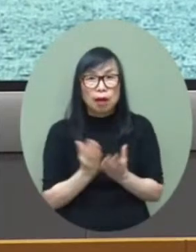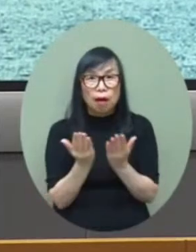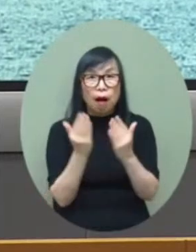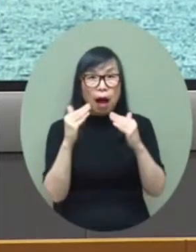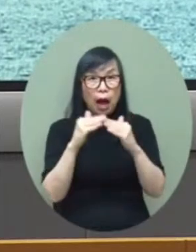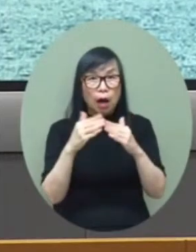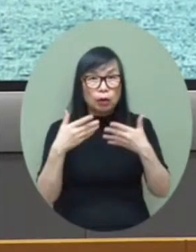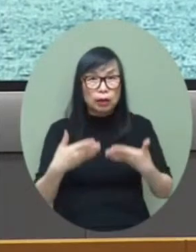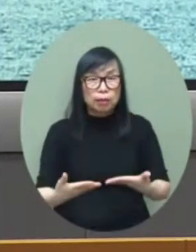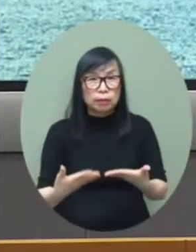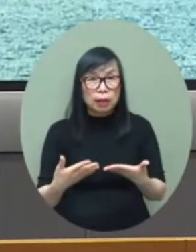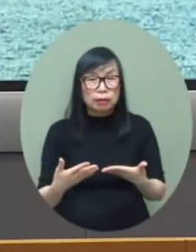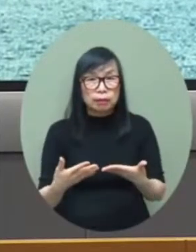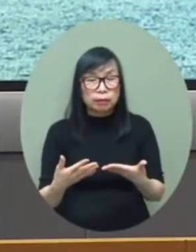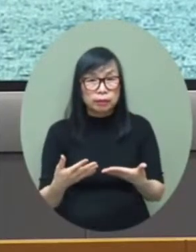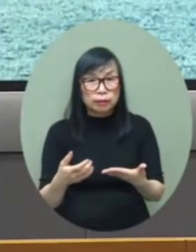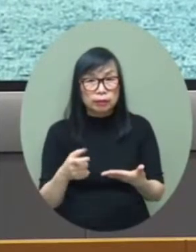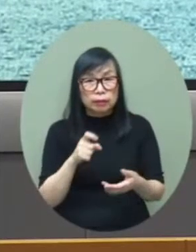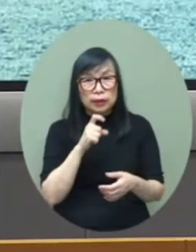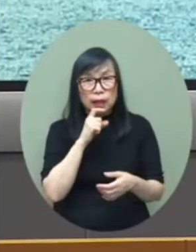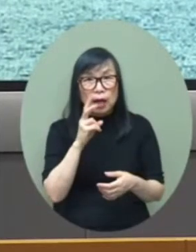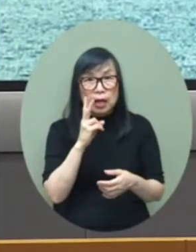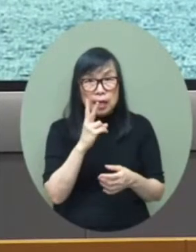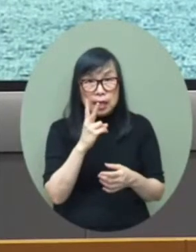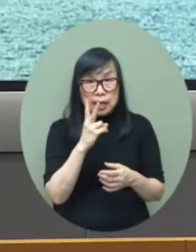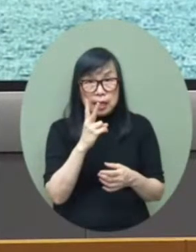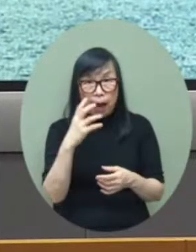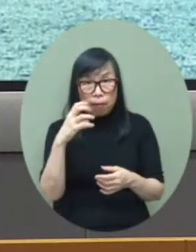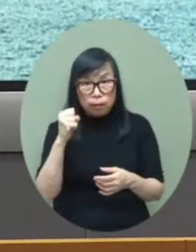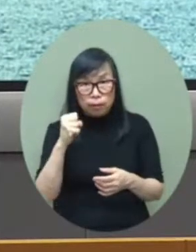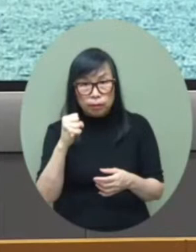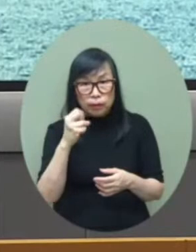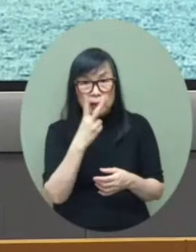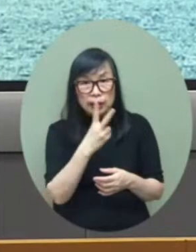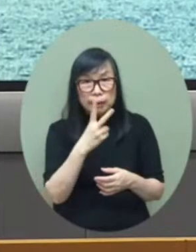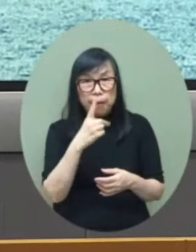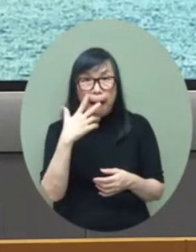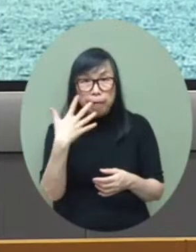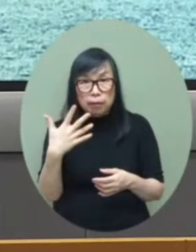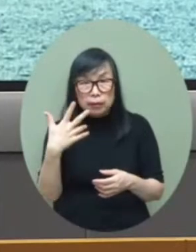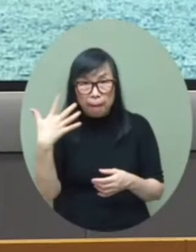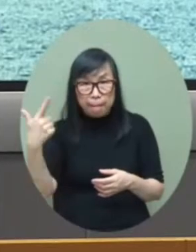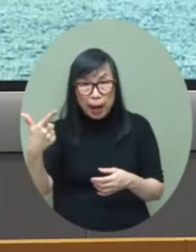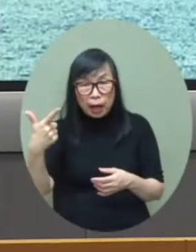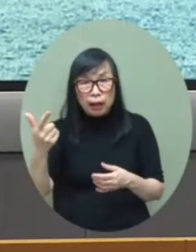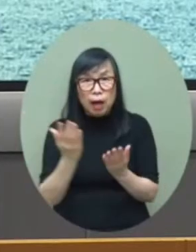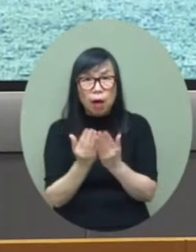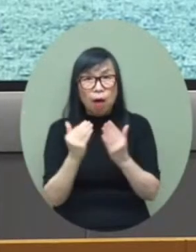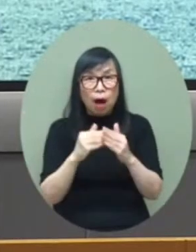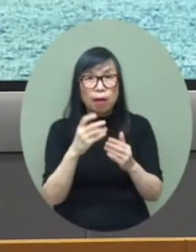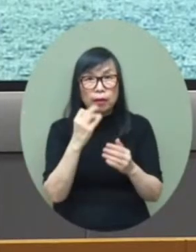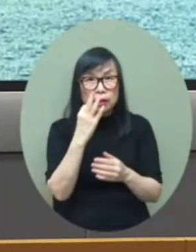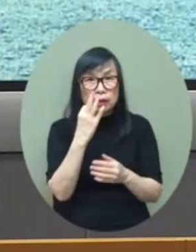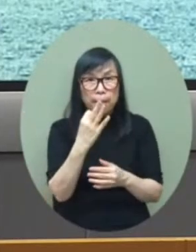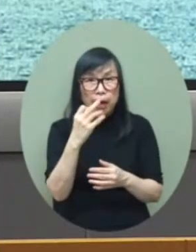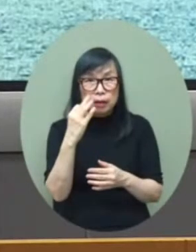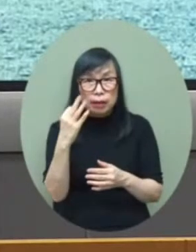Jiang Yikzi, 1 employee confirmed. We've got 258